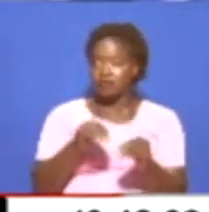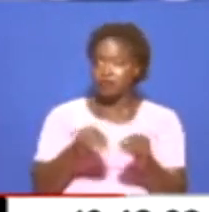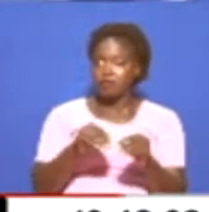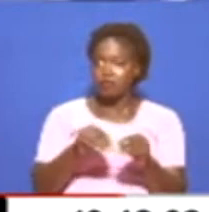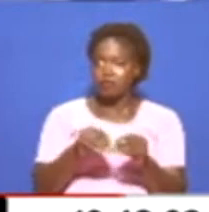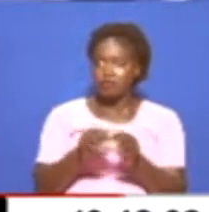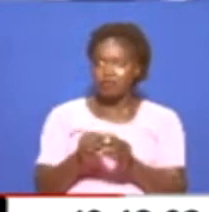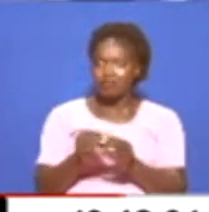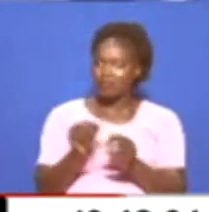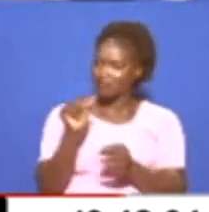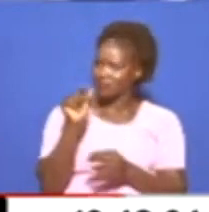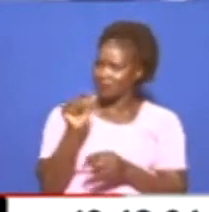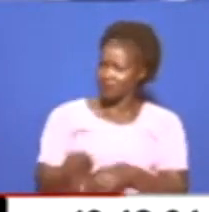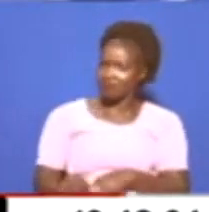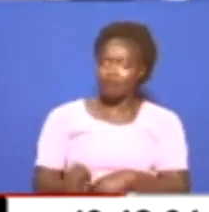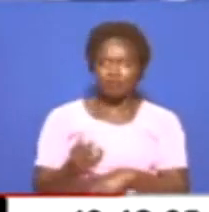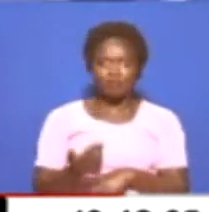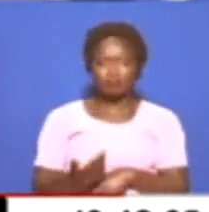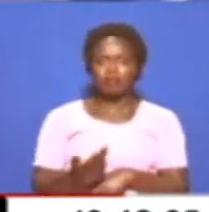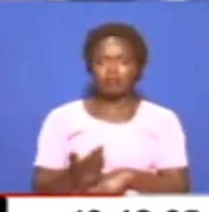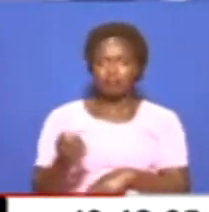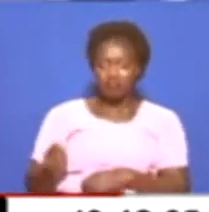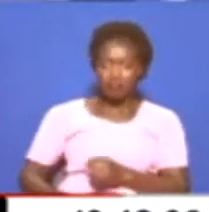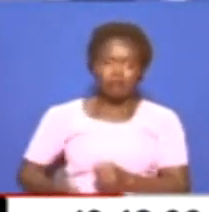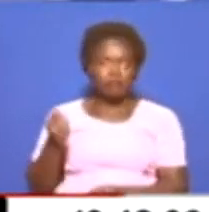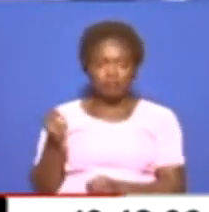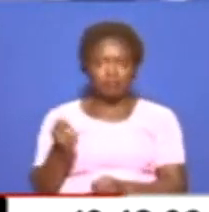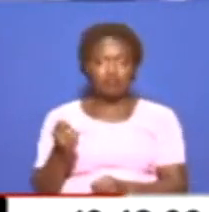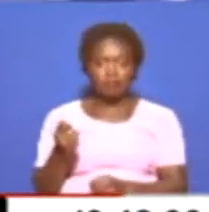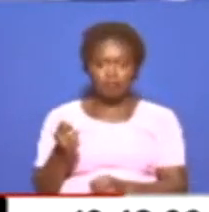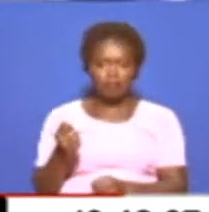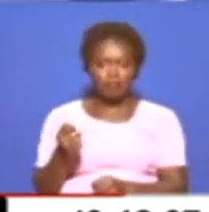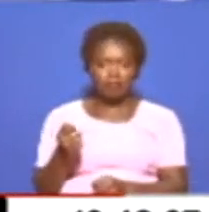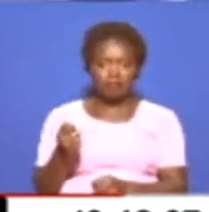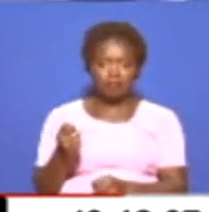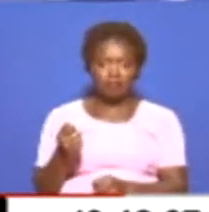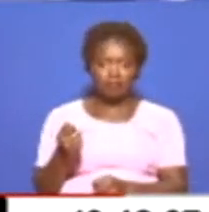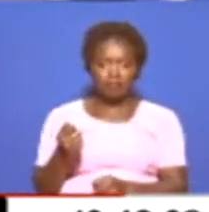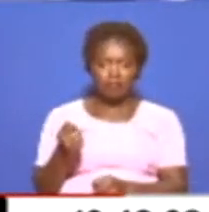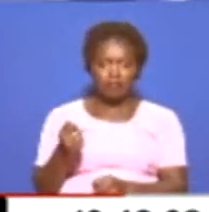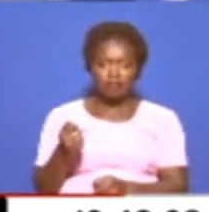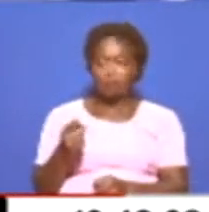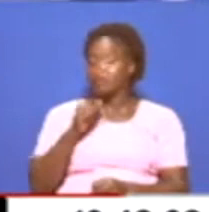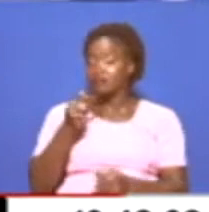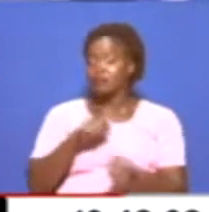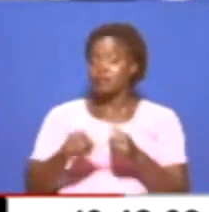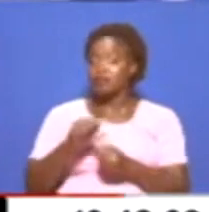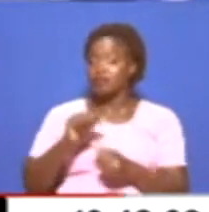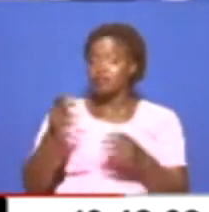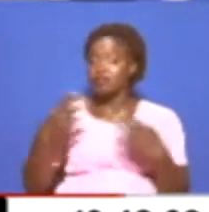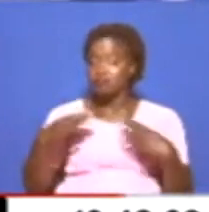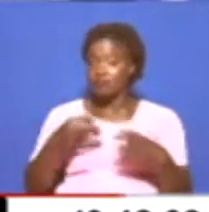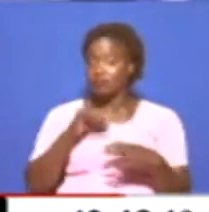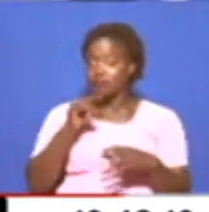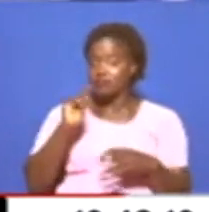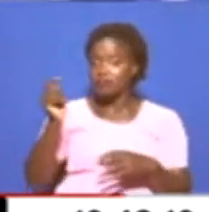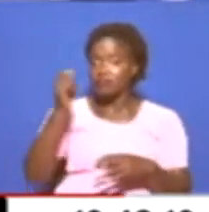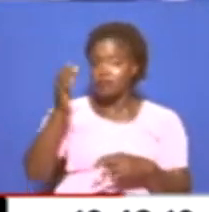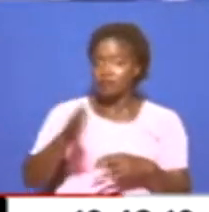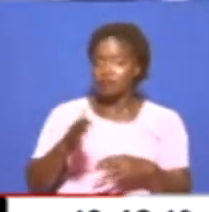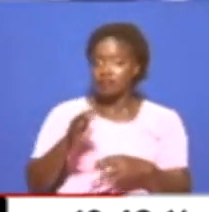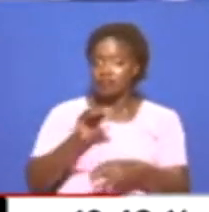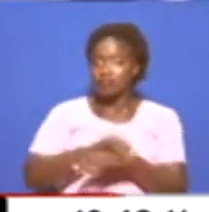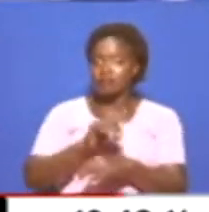personal. Looks like selfishness. It's not about people, it's not about Kenyans, it's not about good